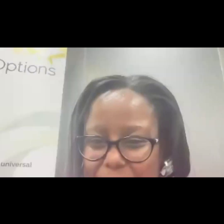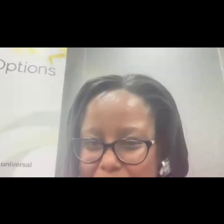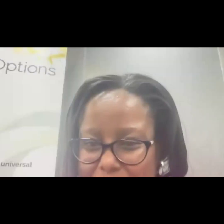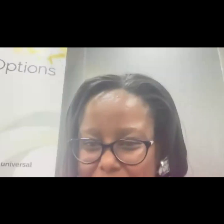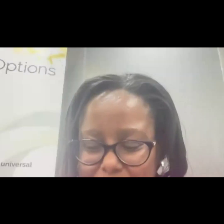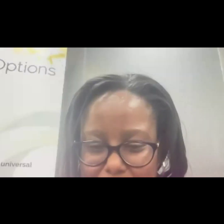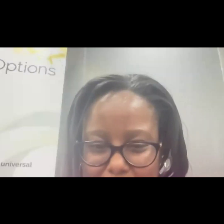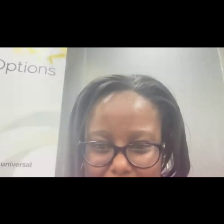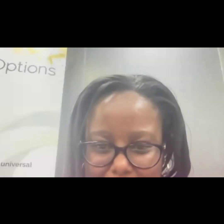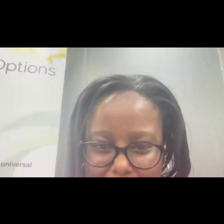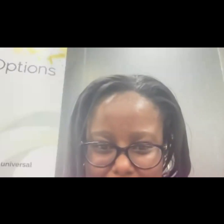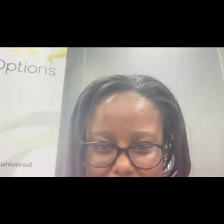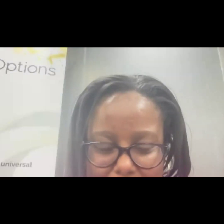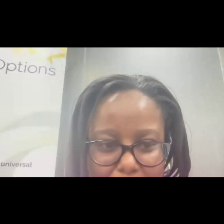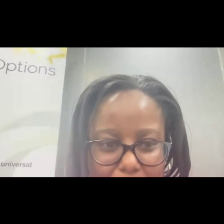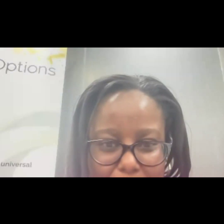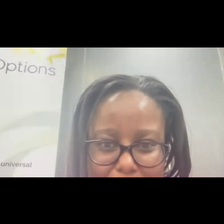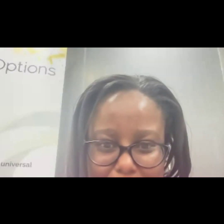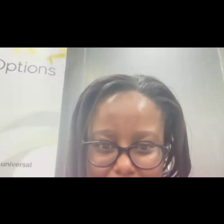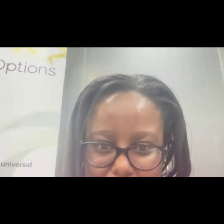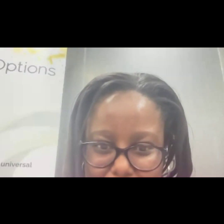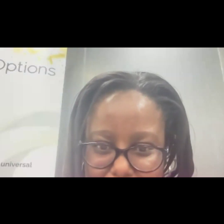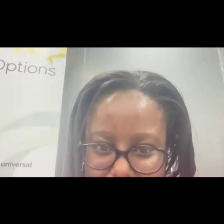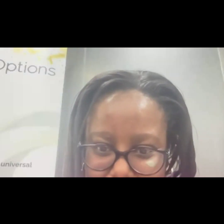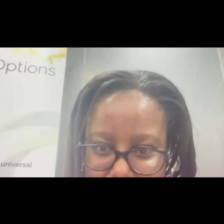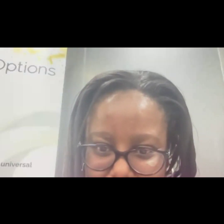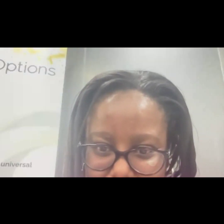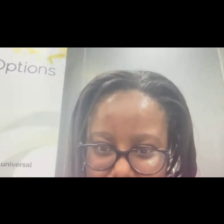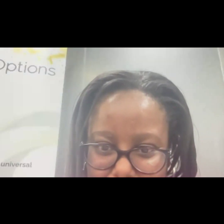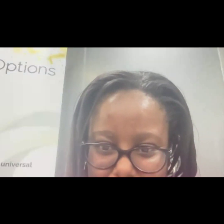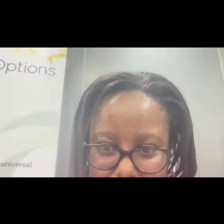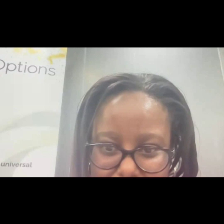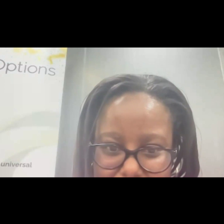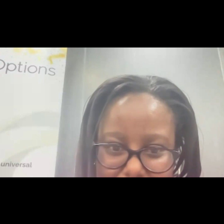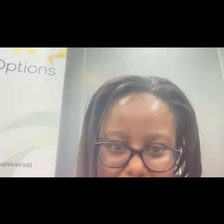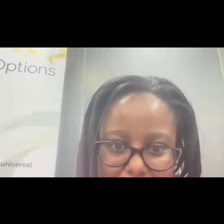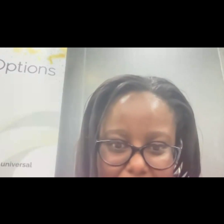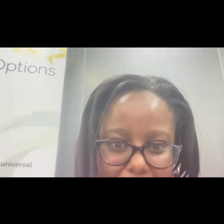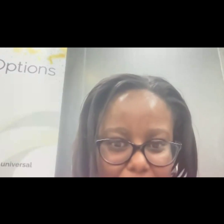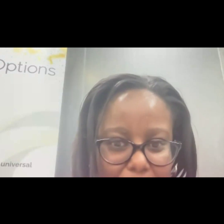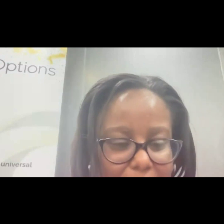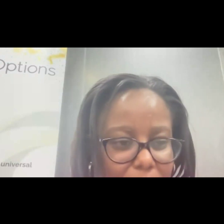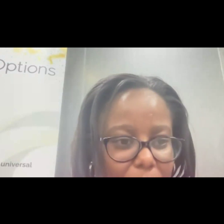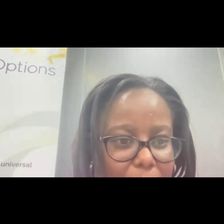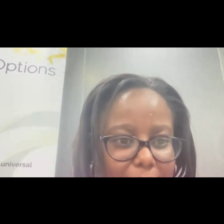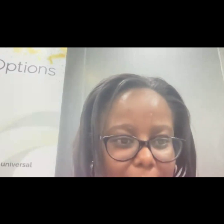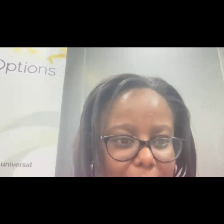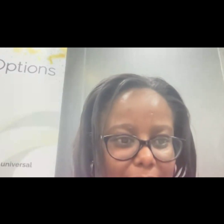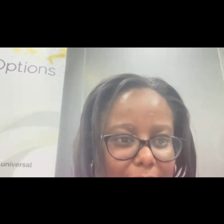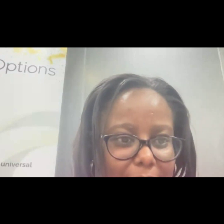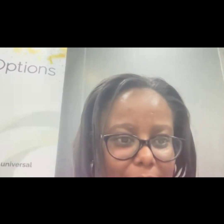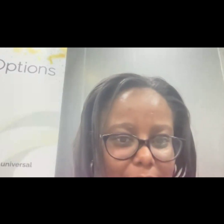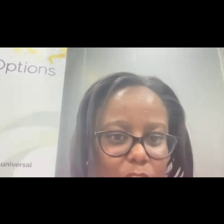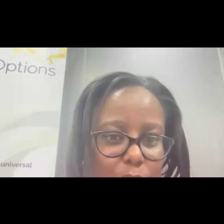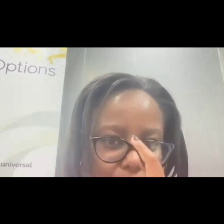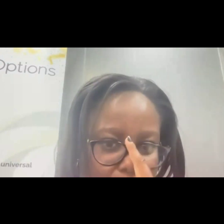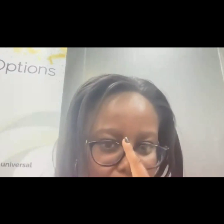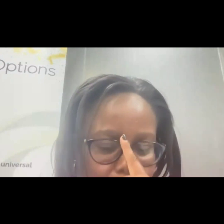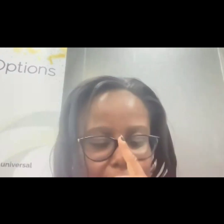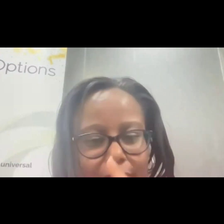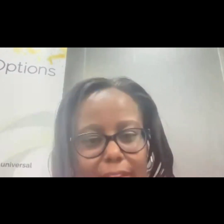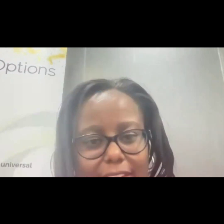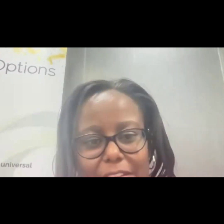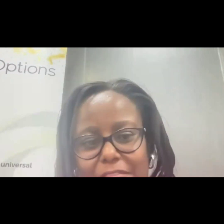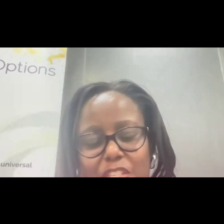Thank you so much. So the poll will show up in your page when the call is concluded. Please take a minute